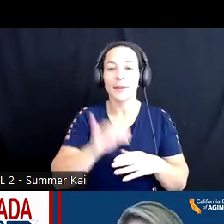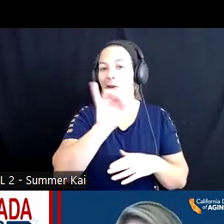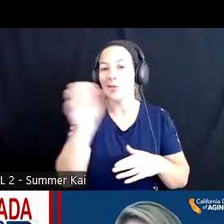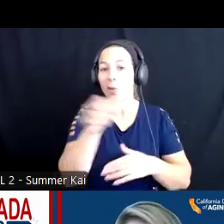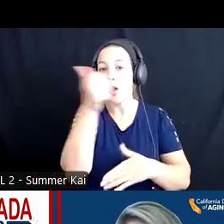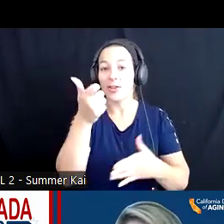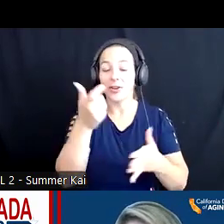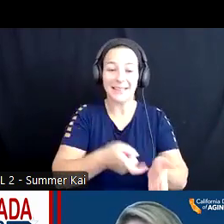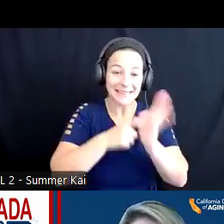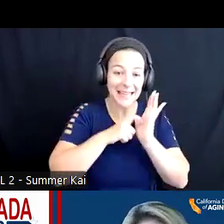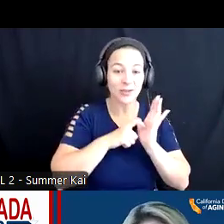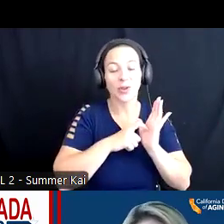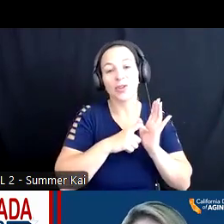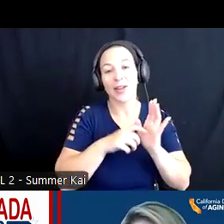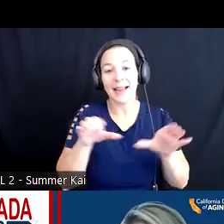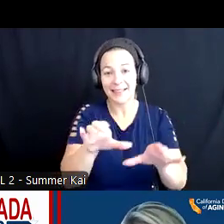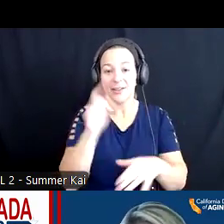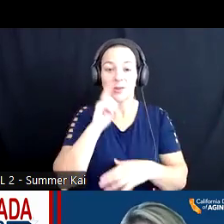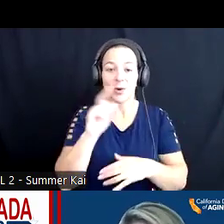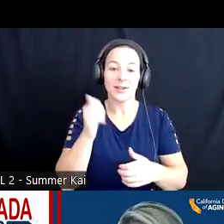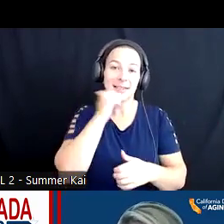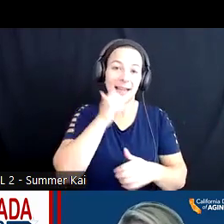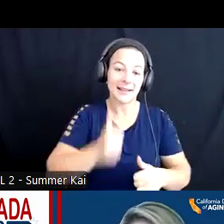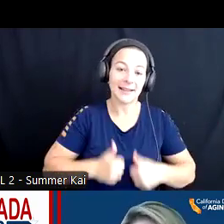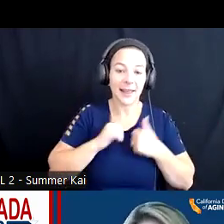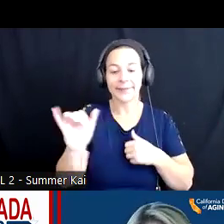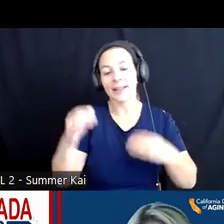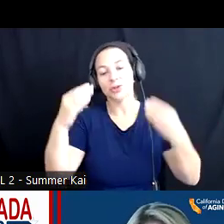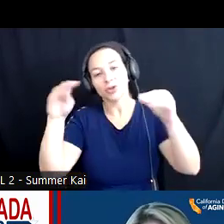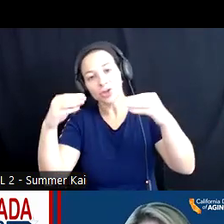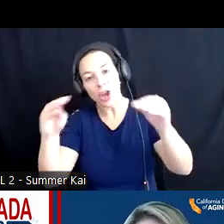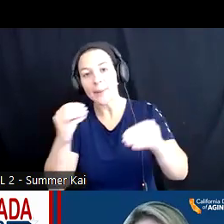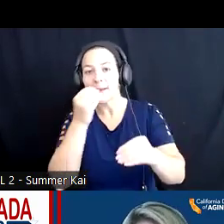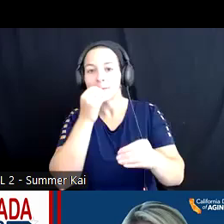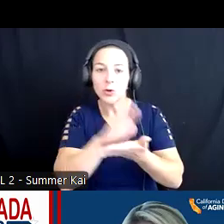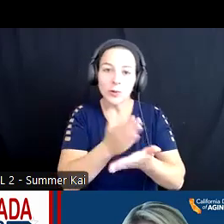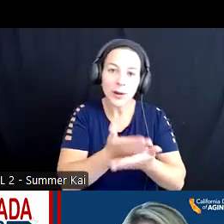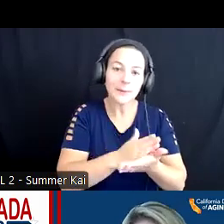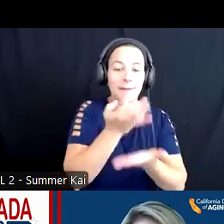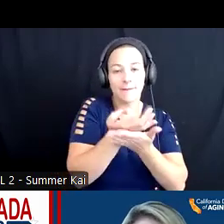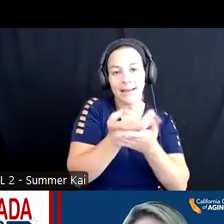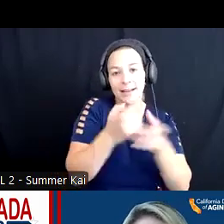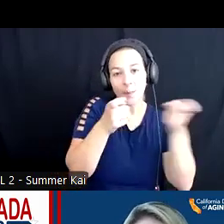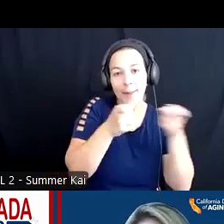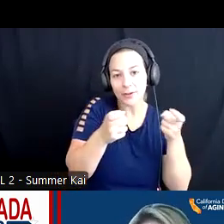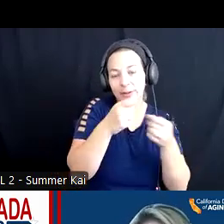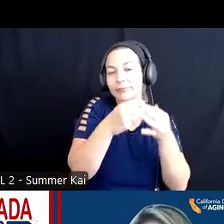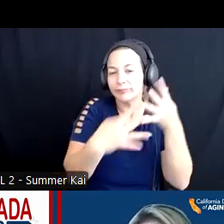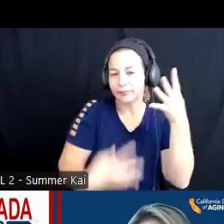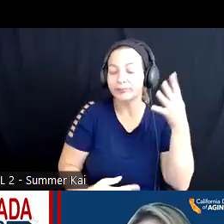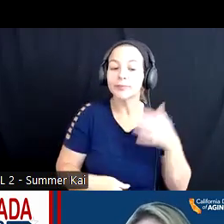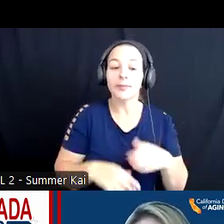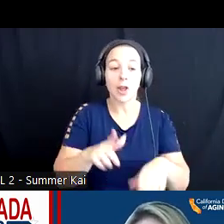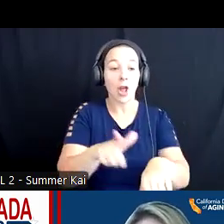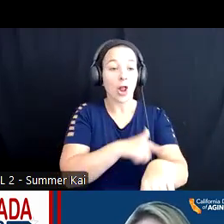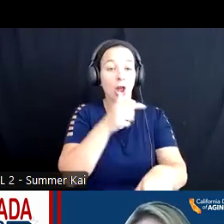instrumental activities of daily living like shopping, meal prep, financial management, and others. Long-term services